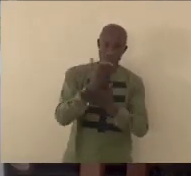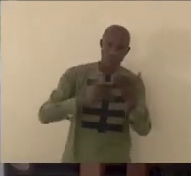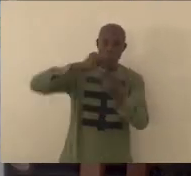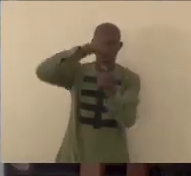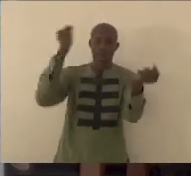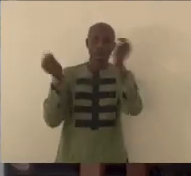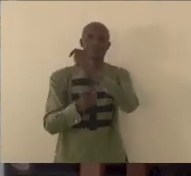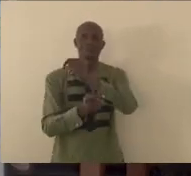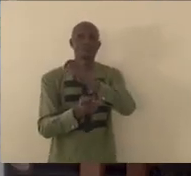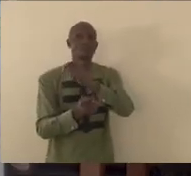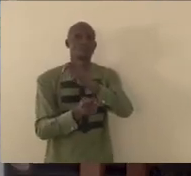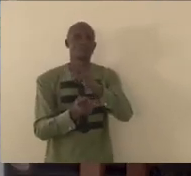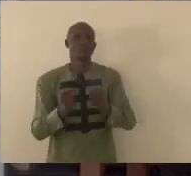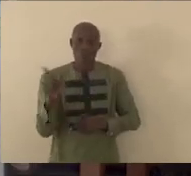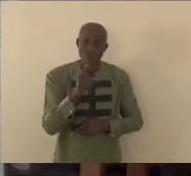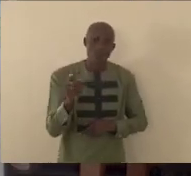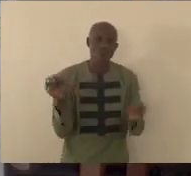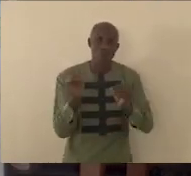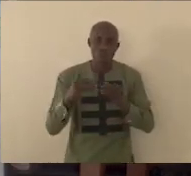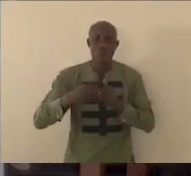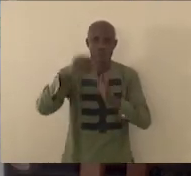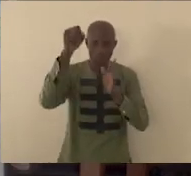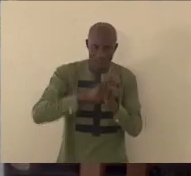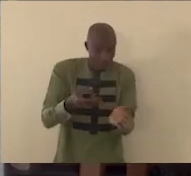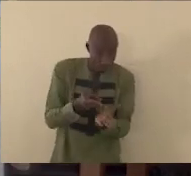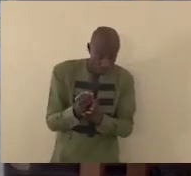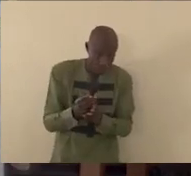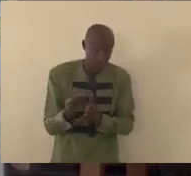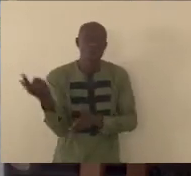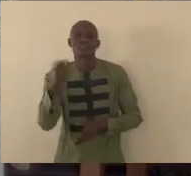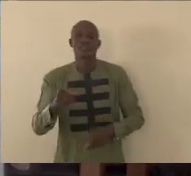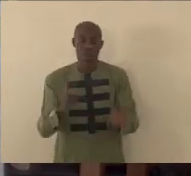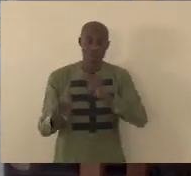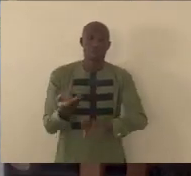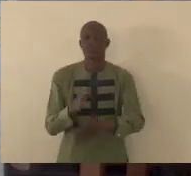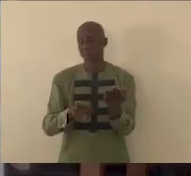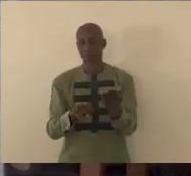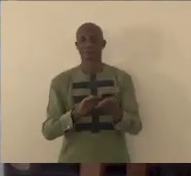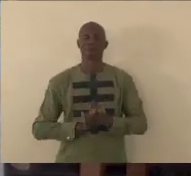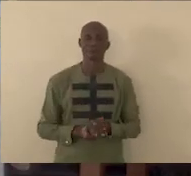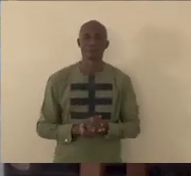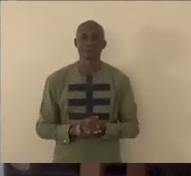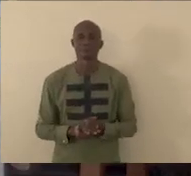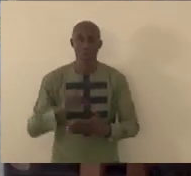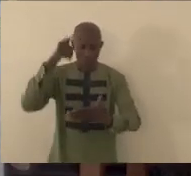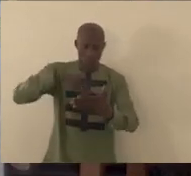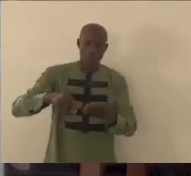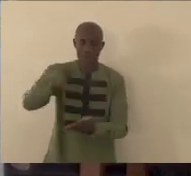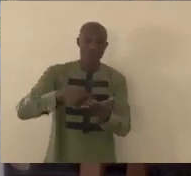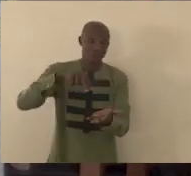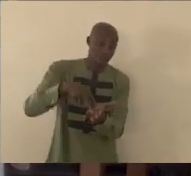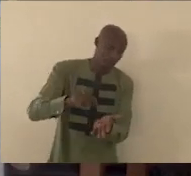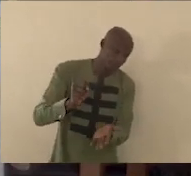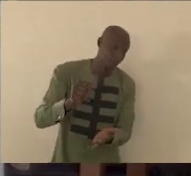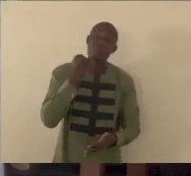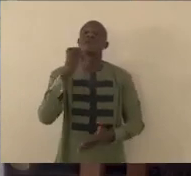Some translations render the verse as, where there is no leadership integrity, the people do perish. What this